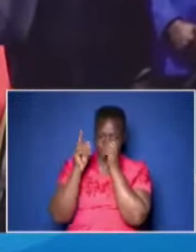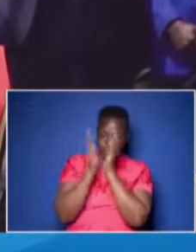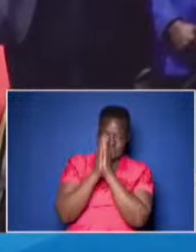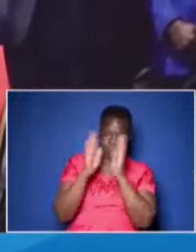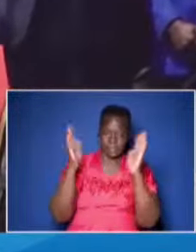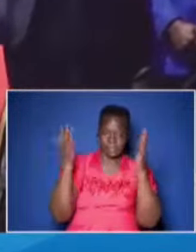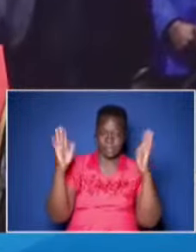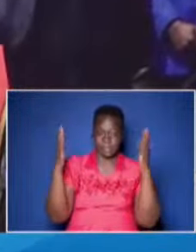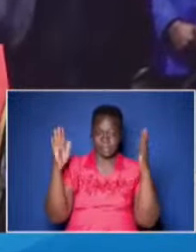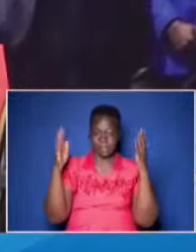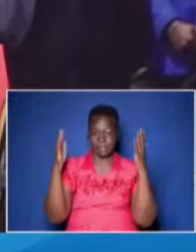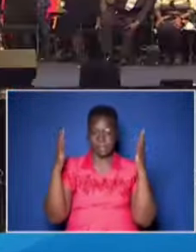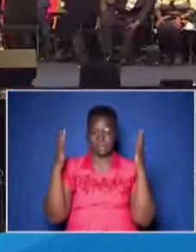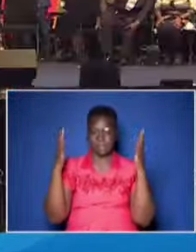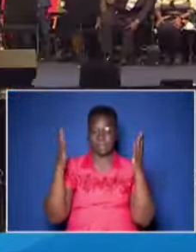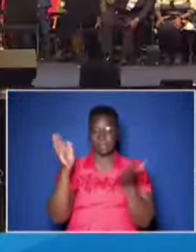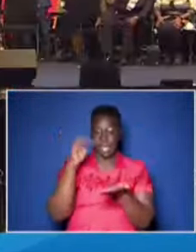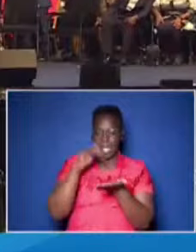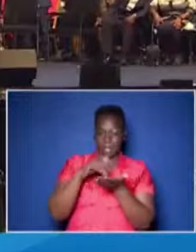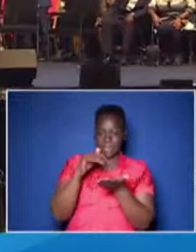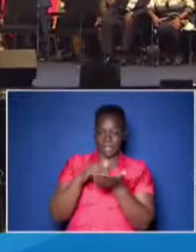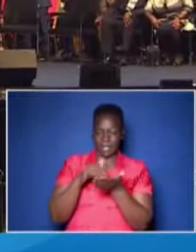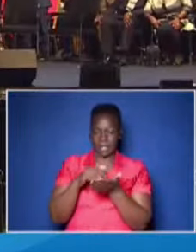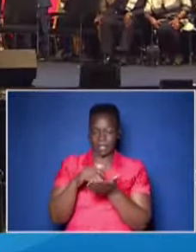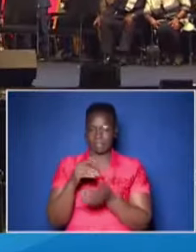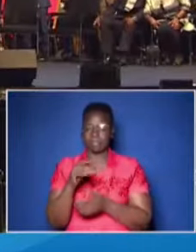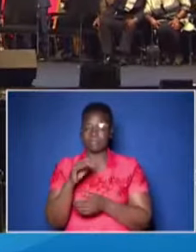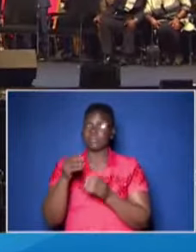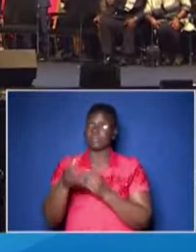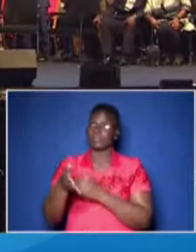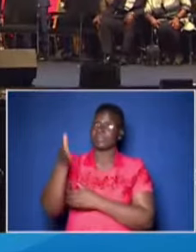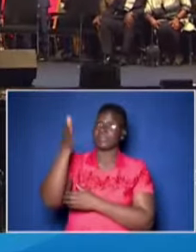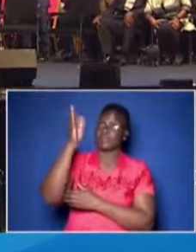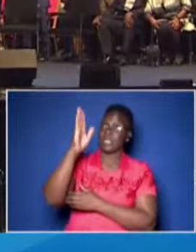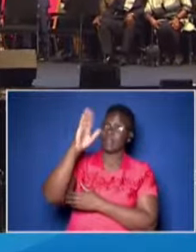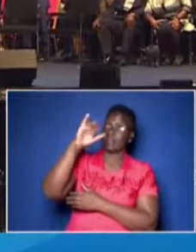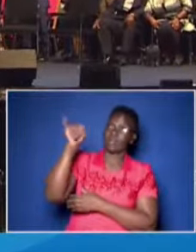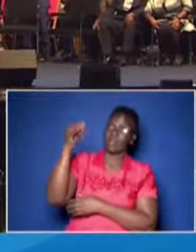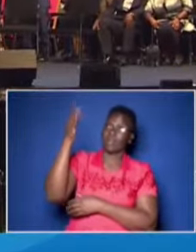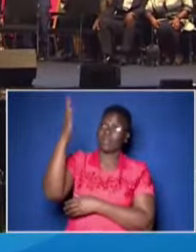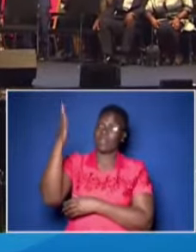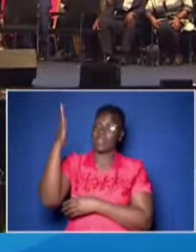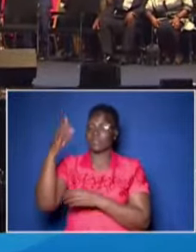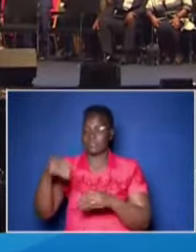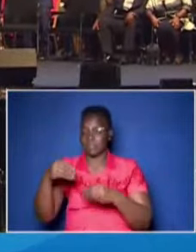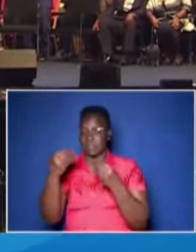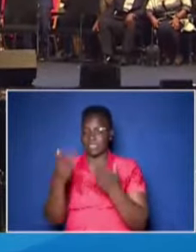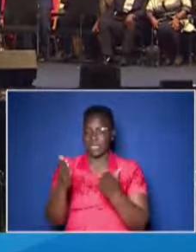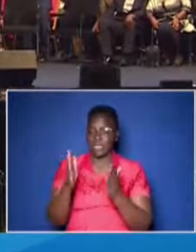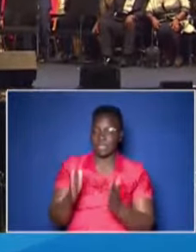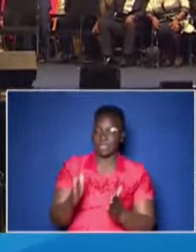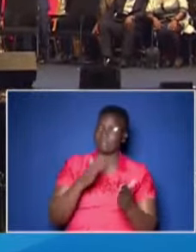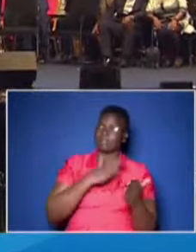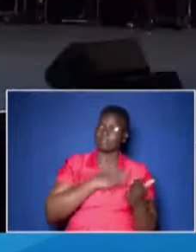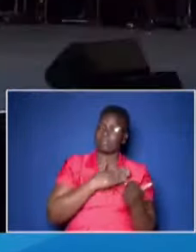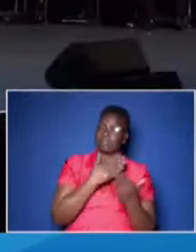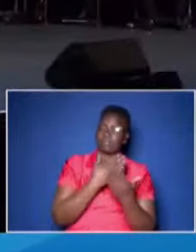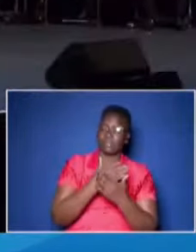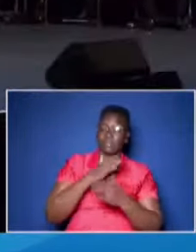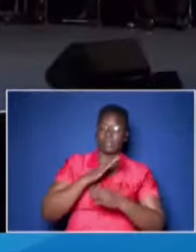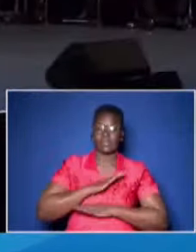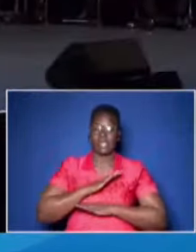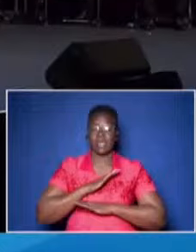of one more time Jehovah Gyra my provider his grace is sufficient for